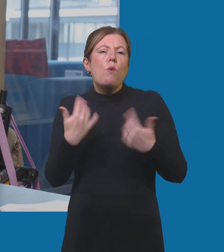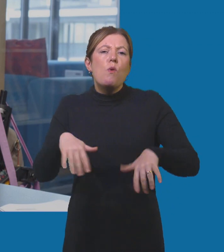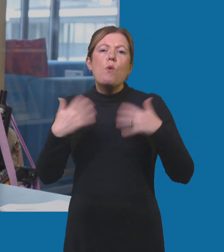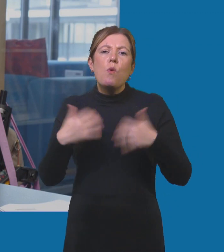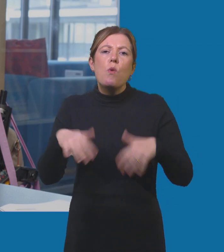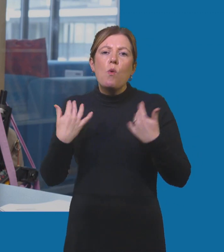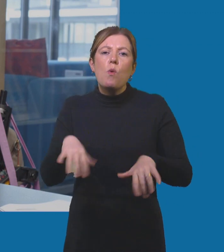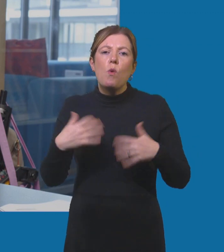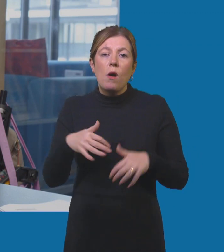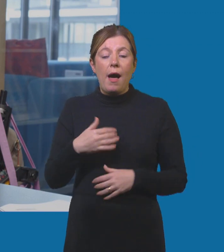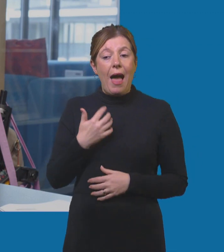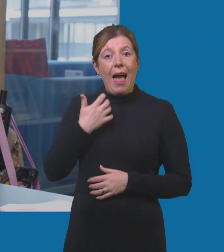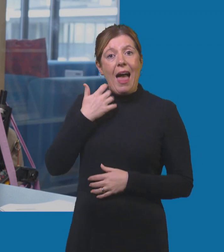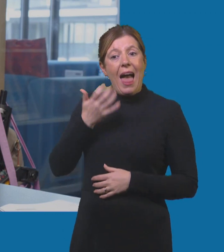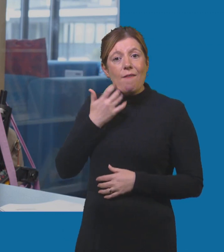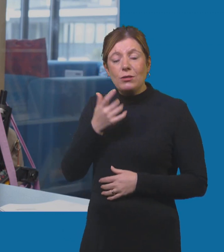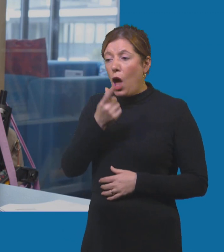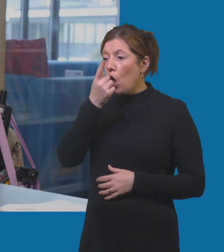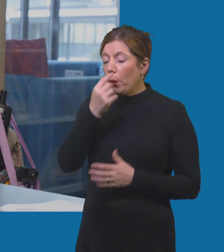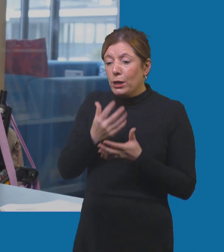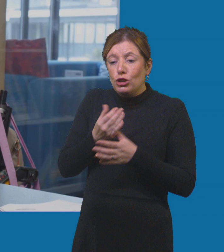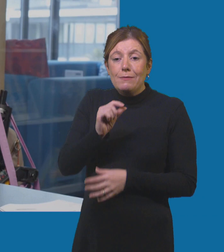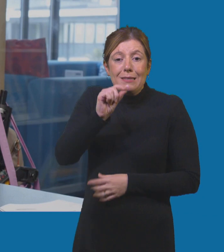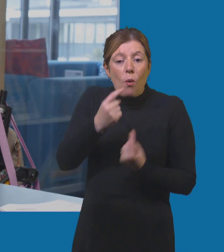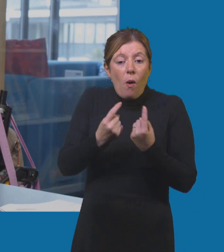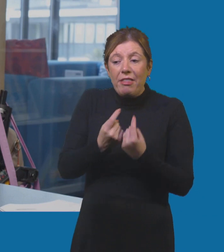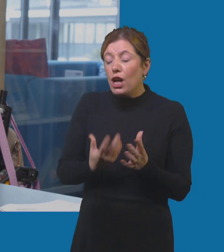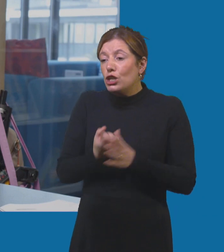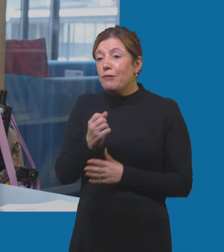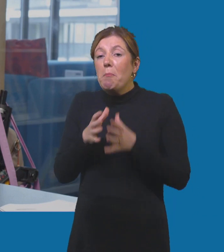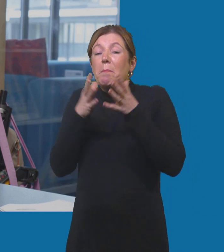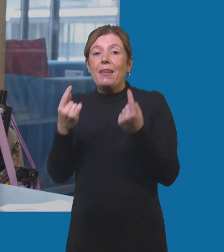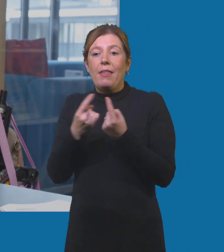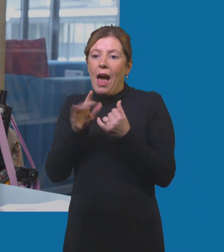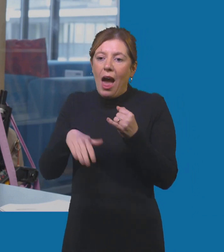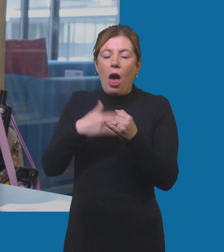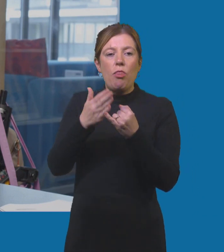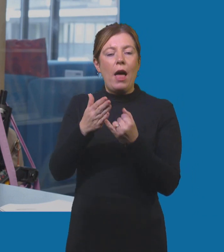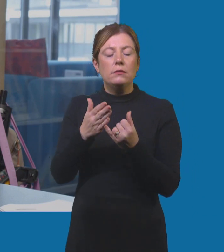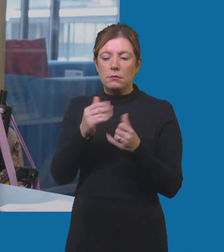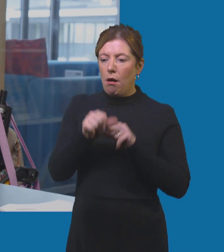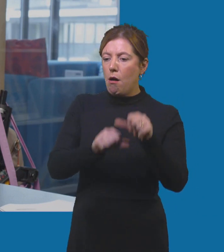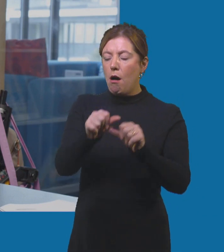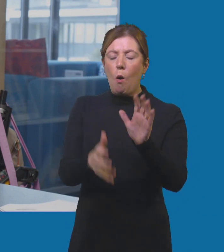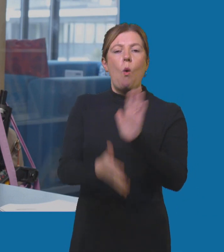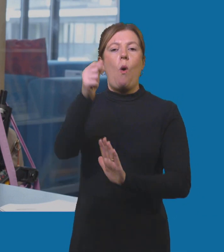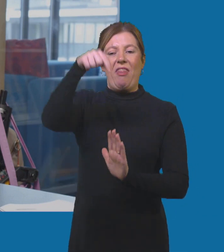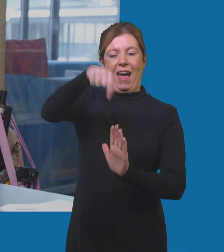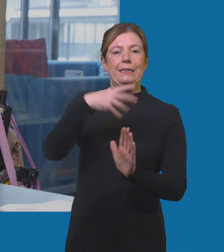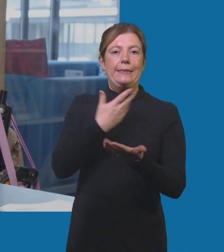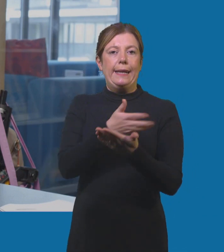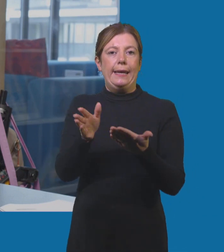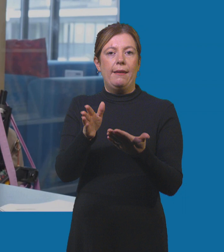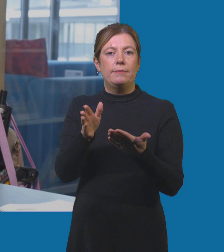you do one thing every day, no matter how big or small, then it will get you towards your end game. But you need to be clear about your end game. But also